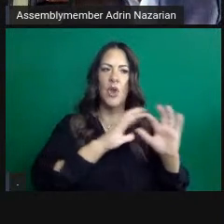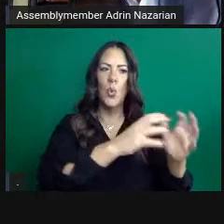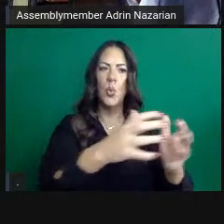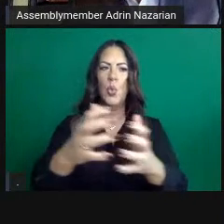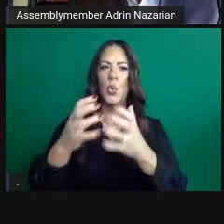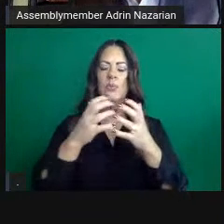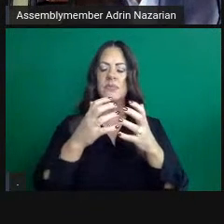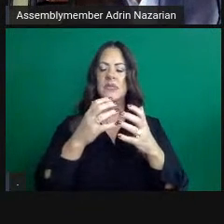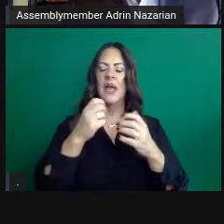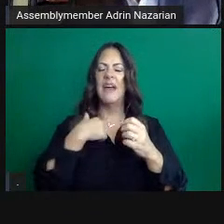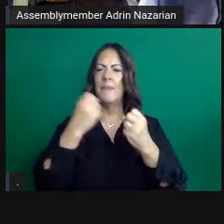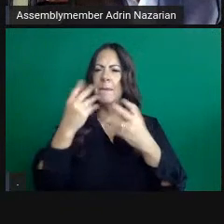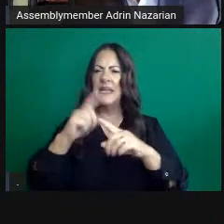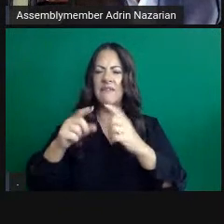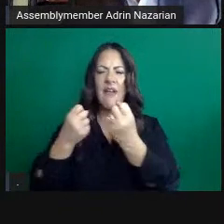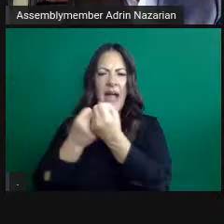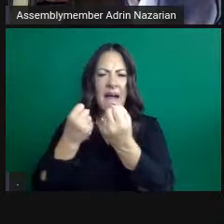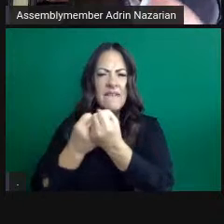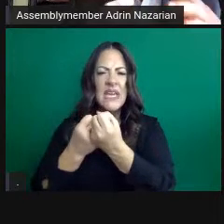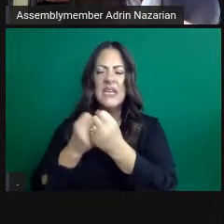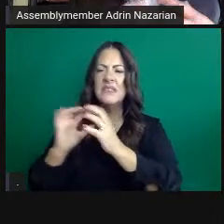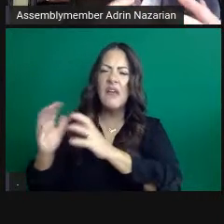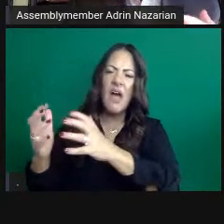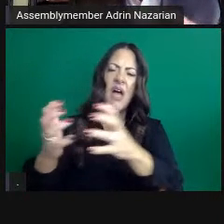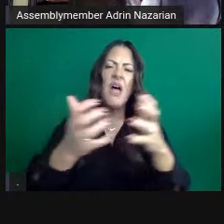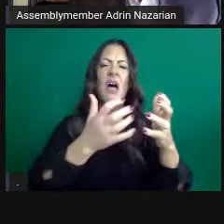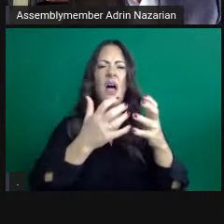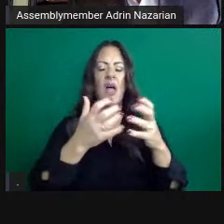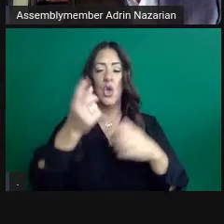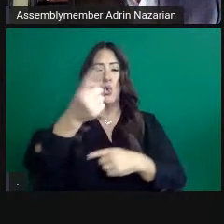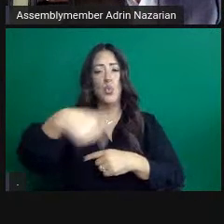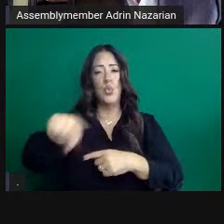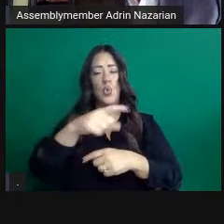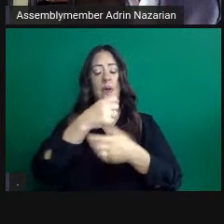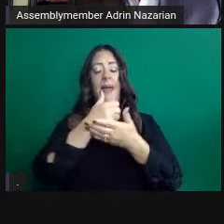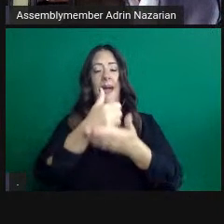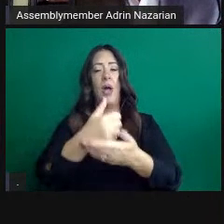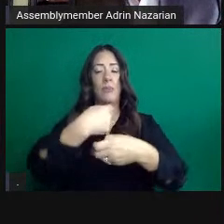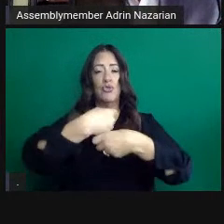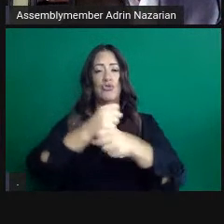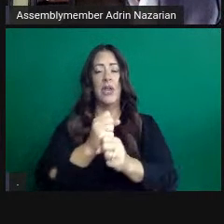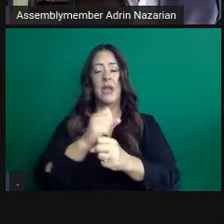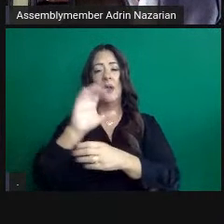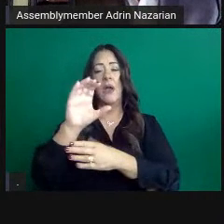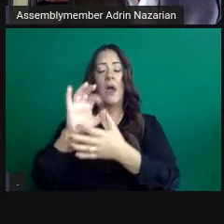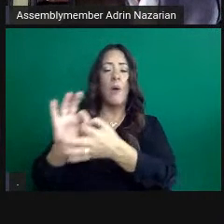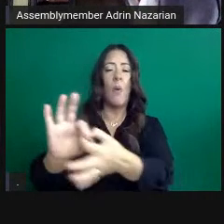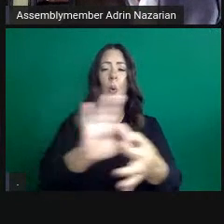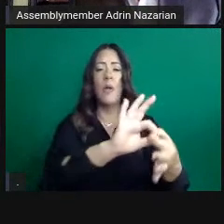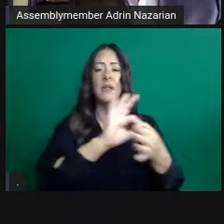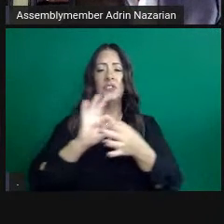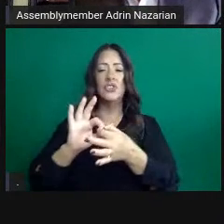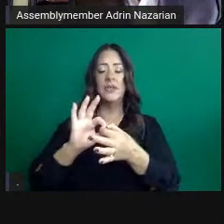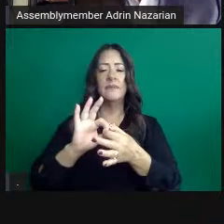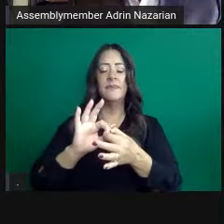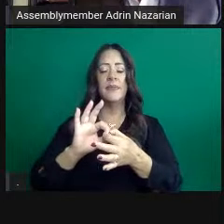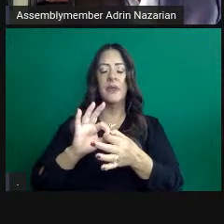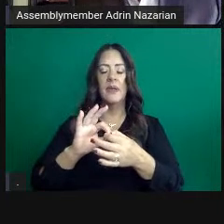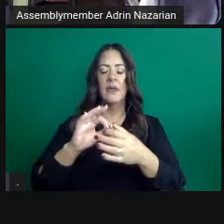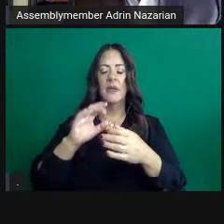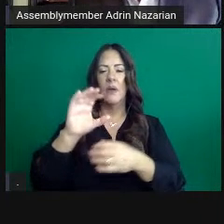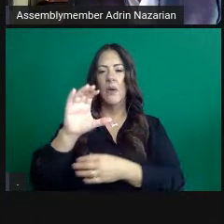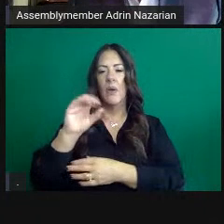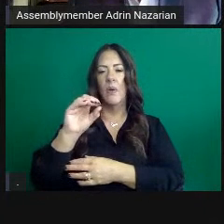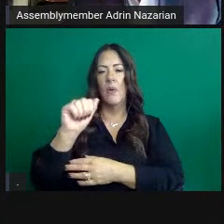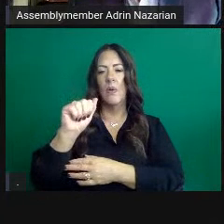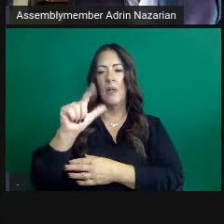myriad of different advocates into this, you've helped create a coalition that was also extremely powerful in